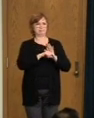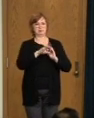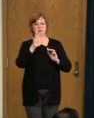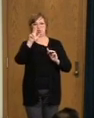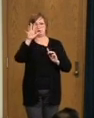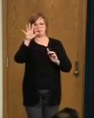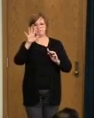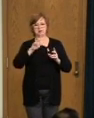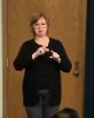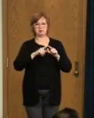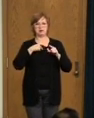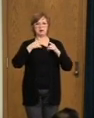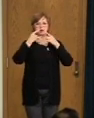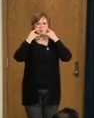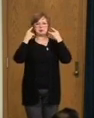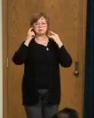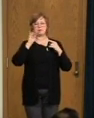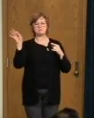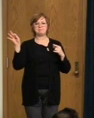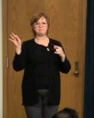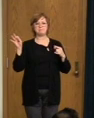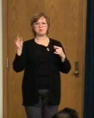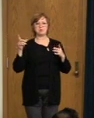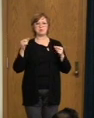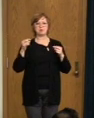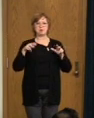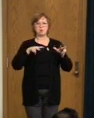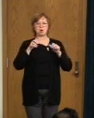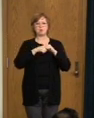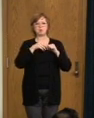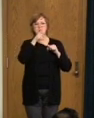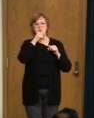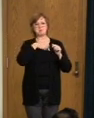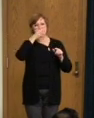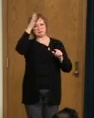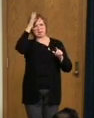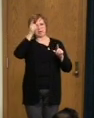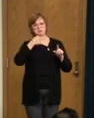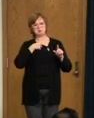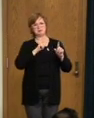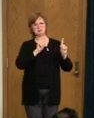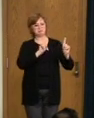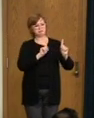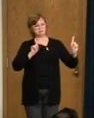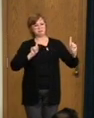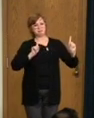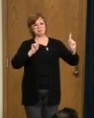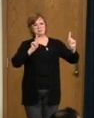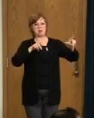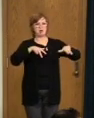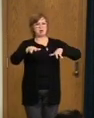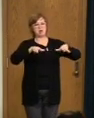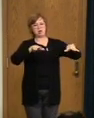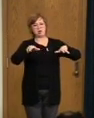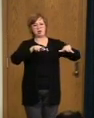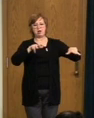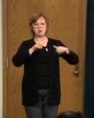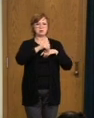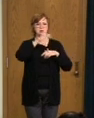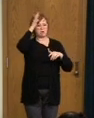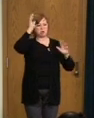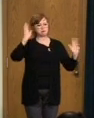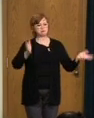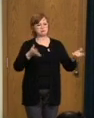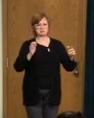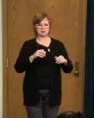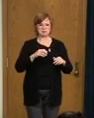opportunity to take my mask off and go outside and walk with my father at a distance, and pretty